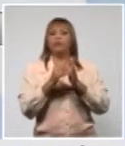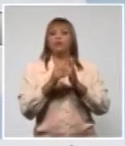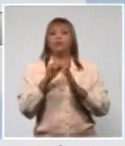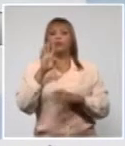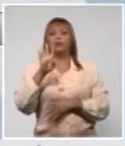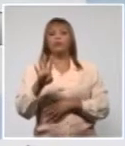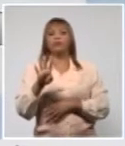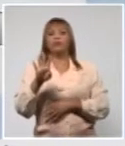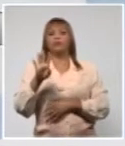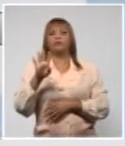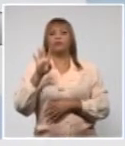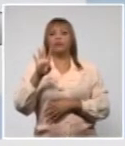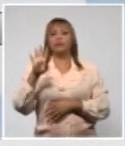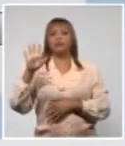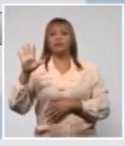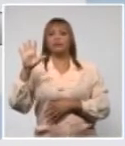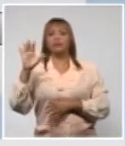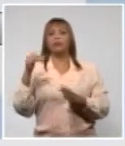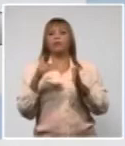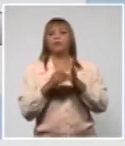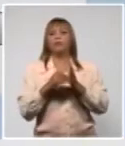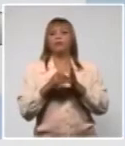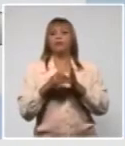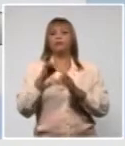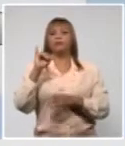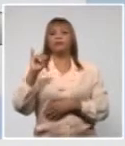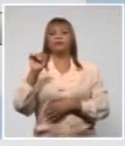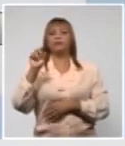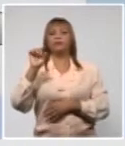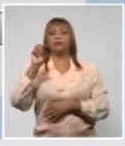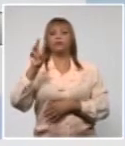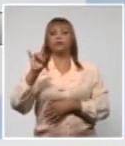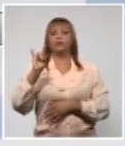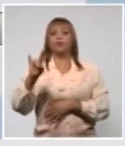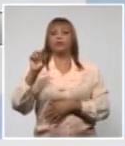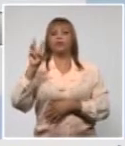17,445,693 diagnosed cases, of which